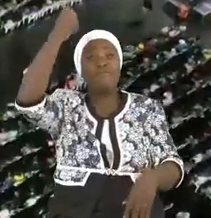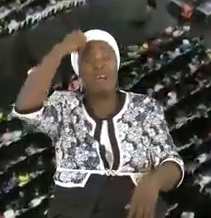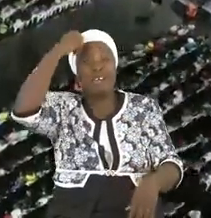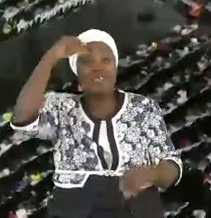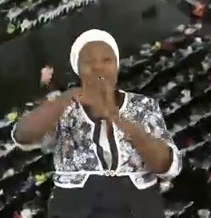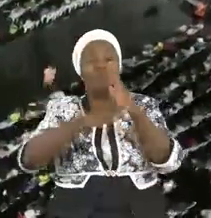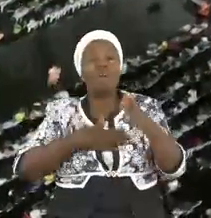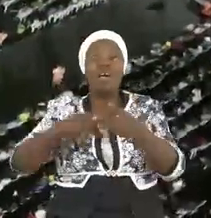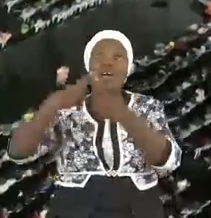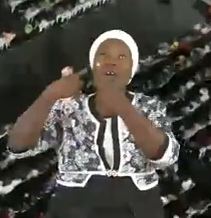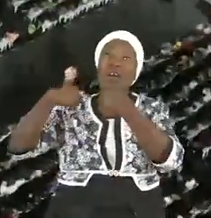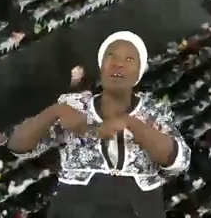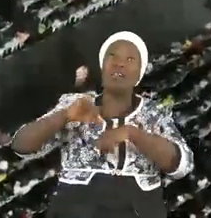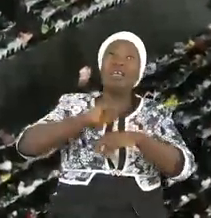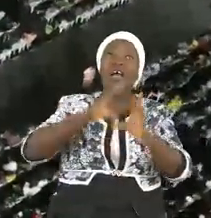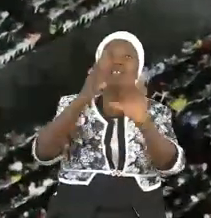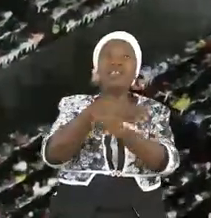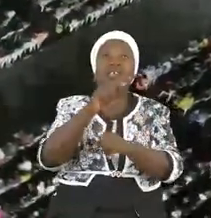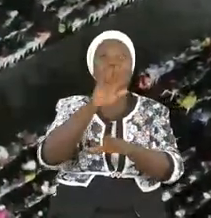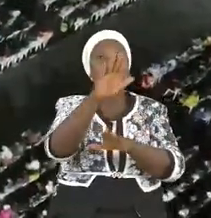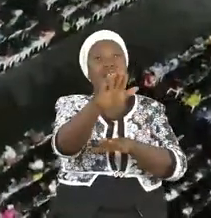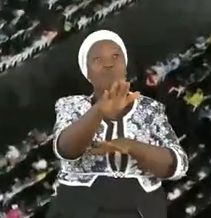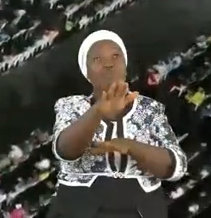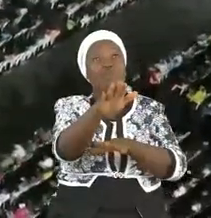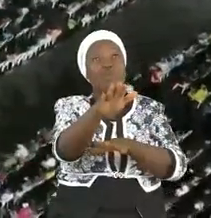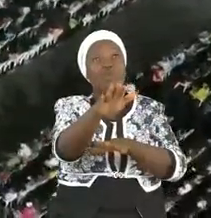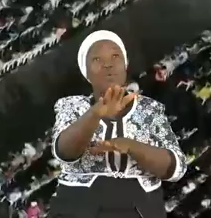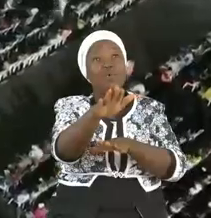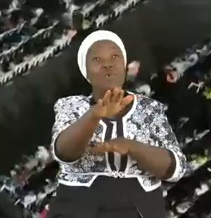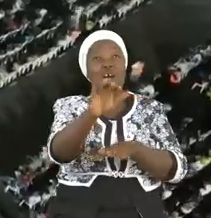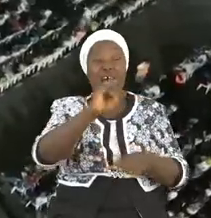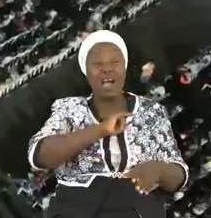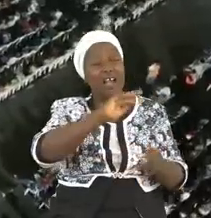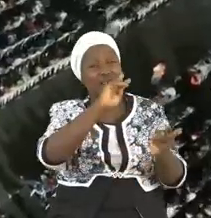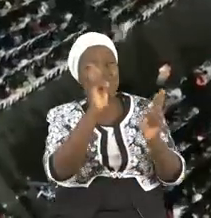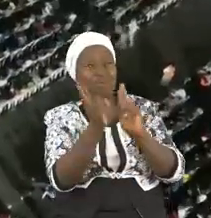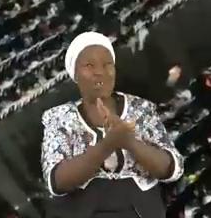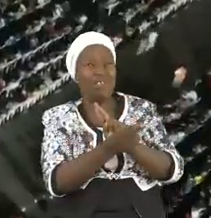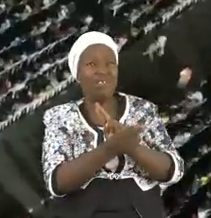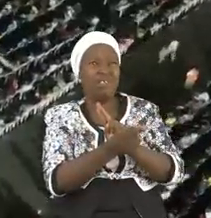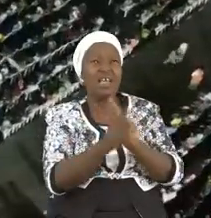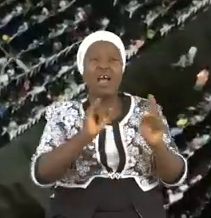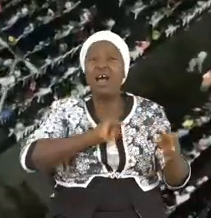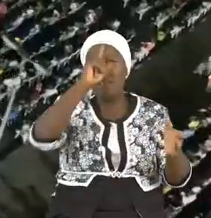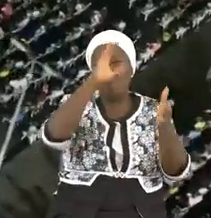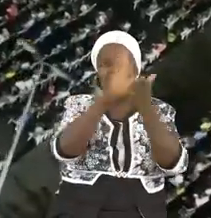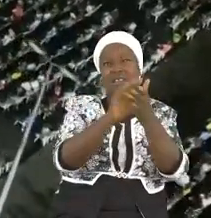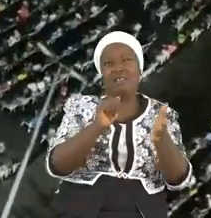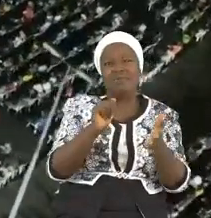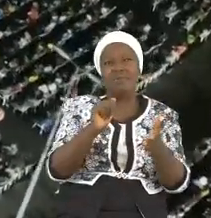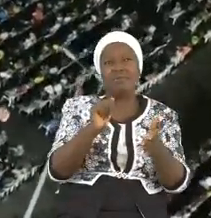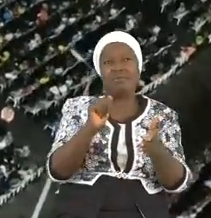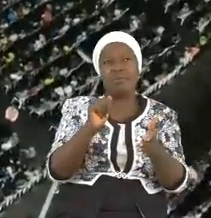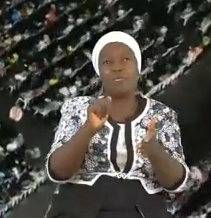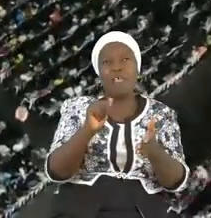I take the step, I repent, I believe, I